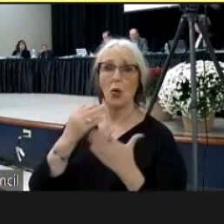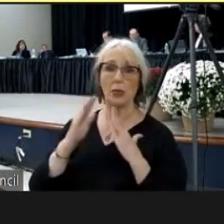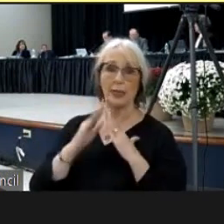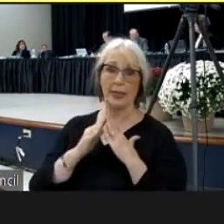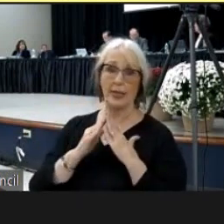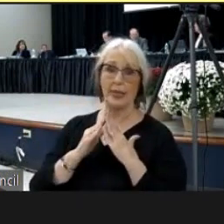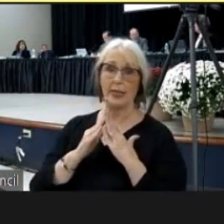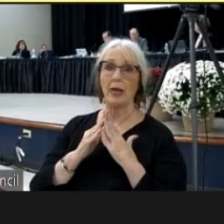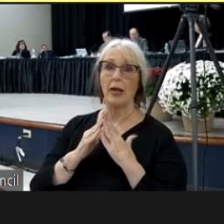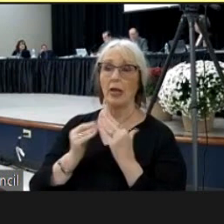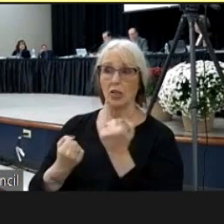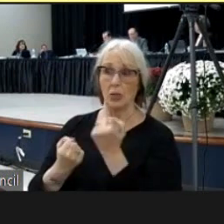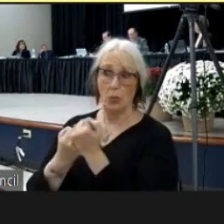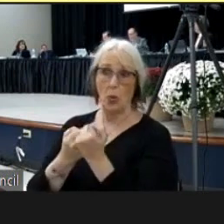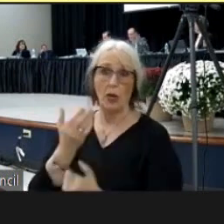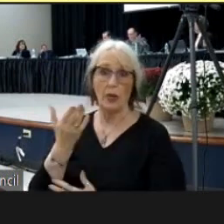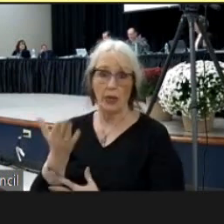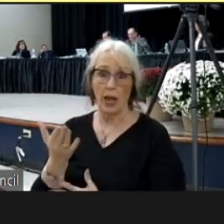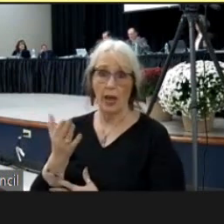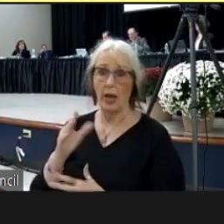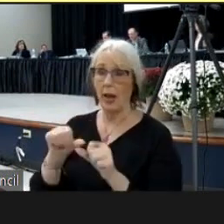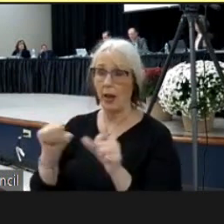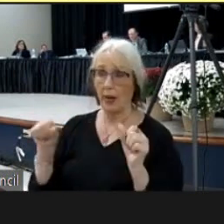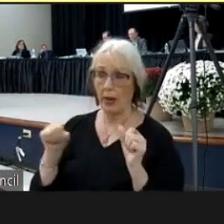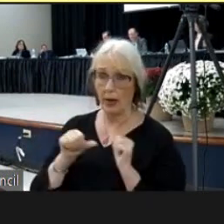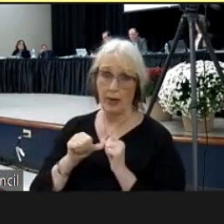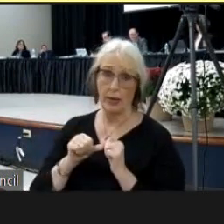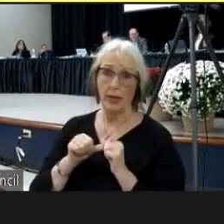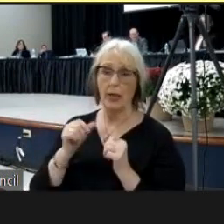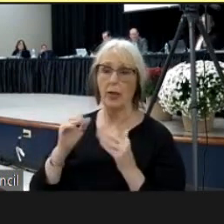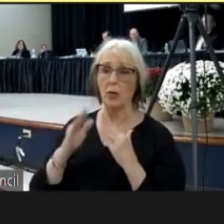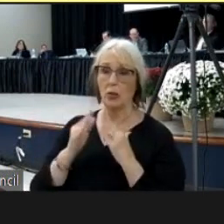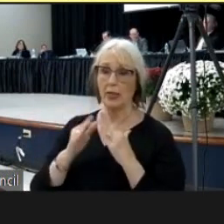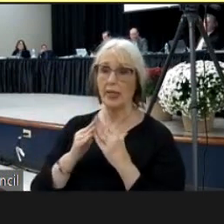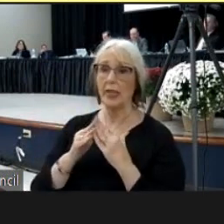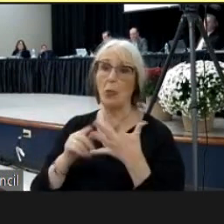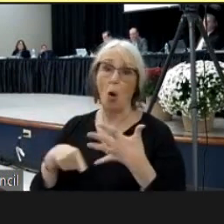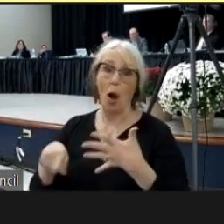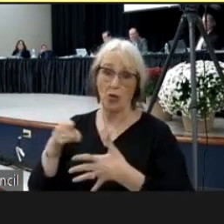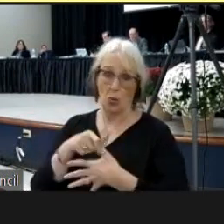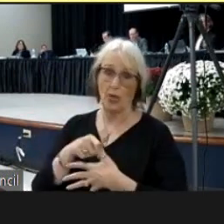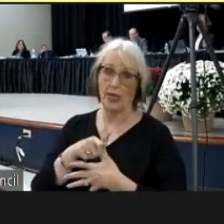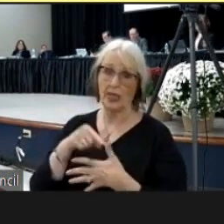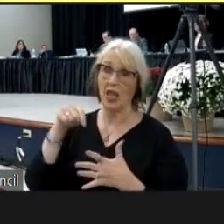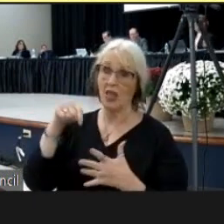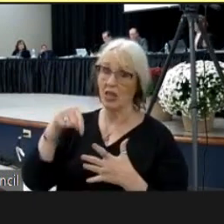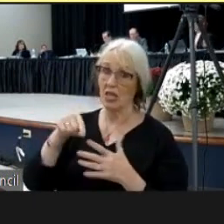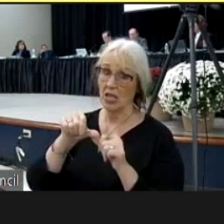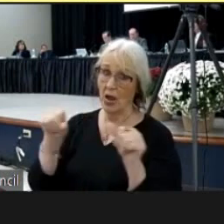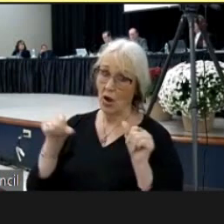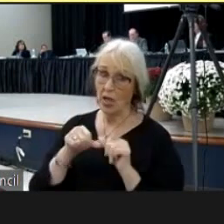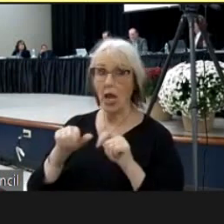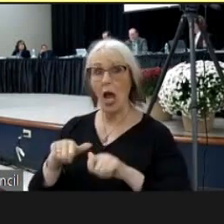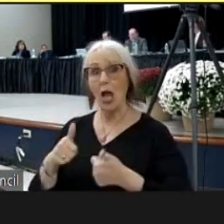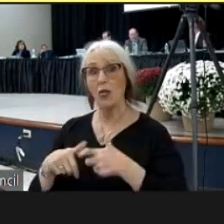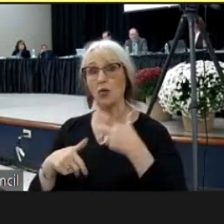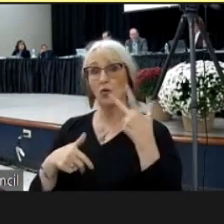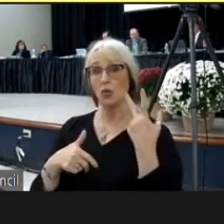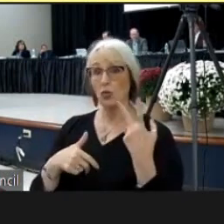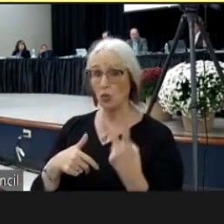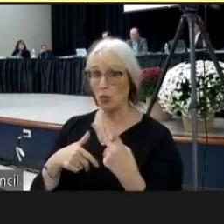that area. And I appreciate the city management's office prioritizing this area and our other two kind of fast growing areas of the